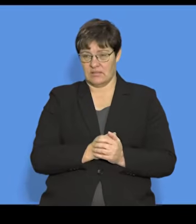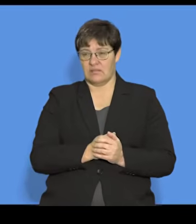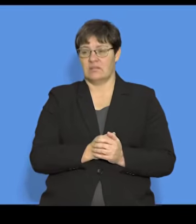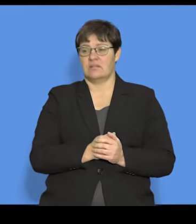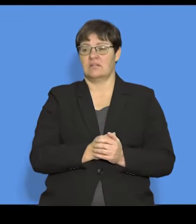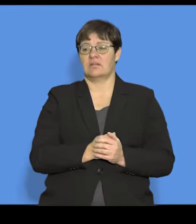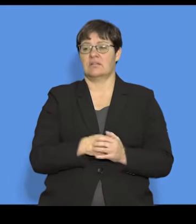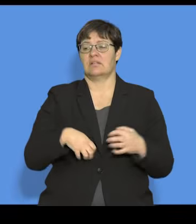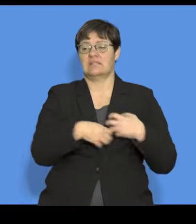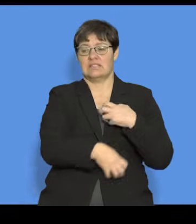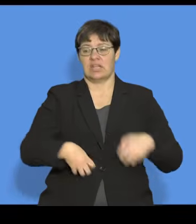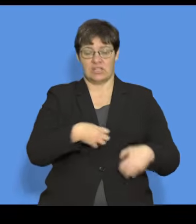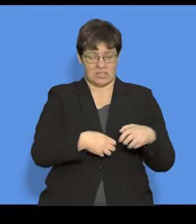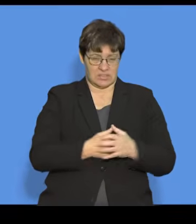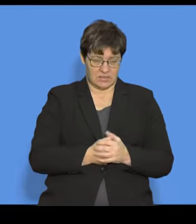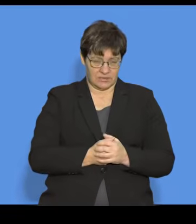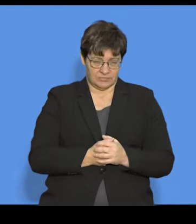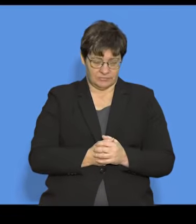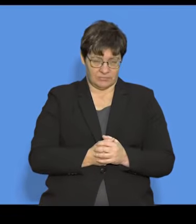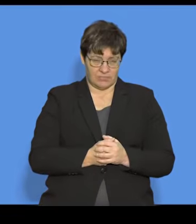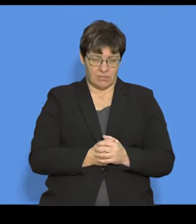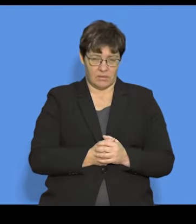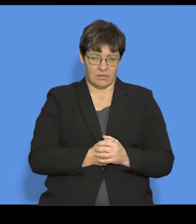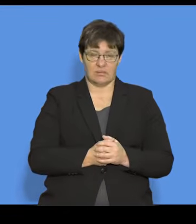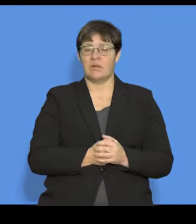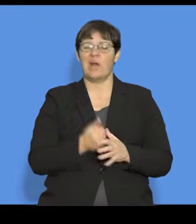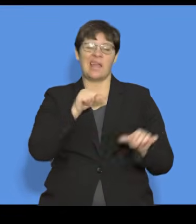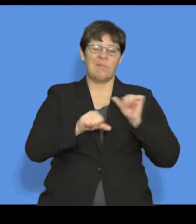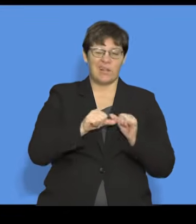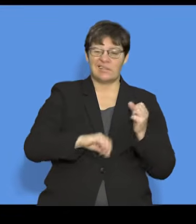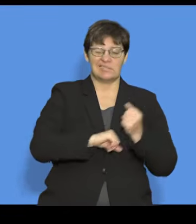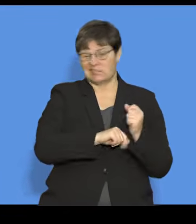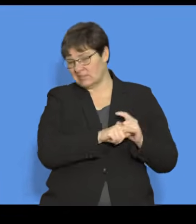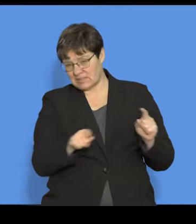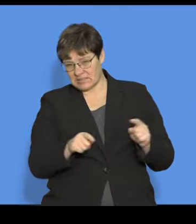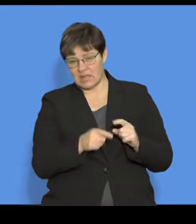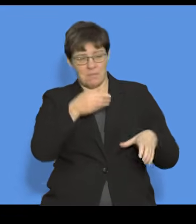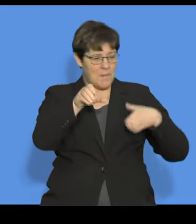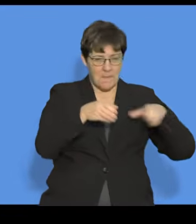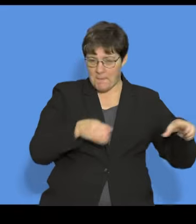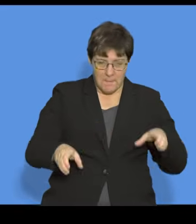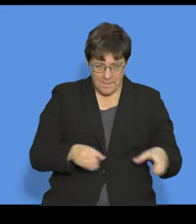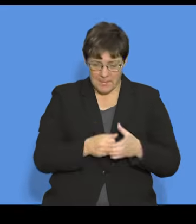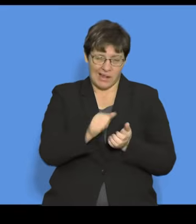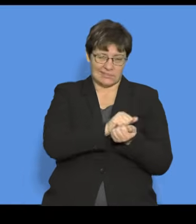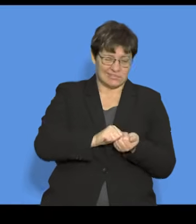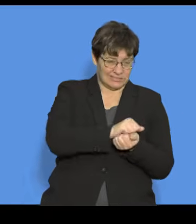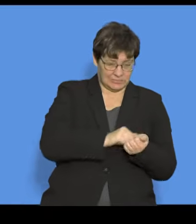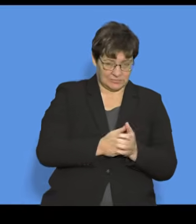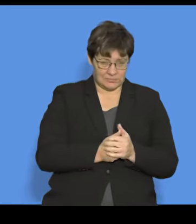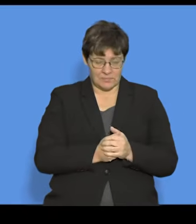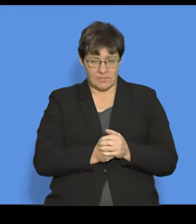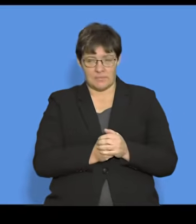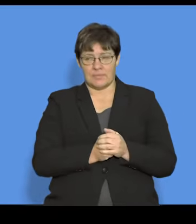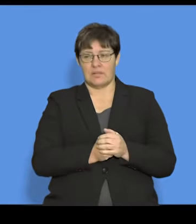food, digesting the food, which would be both by chemicals and by physically breaking them down, which includes